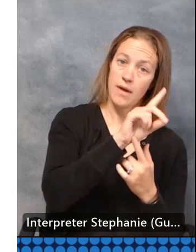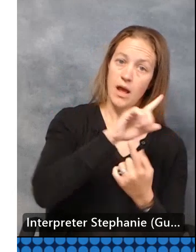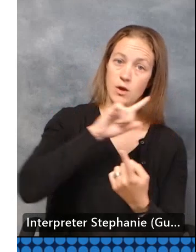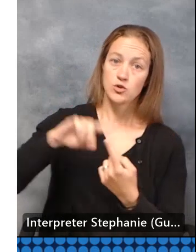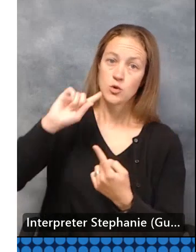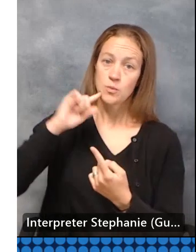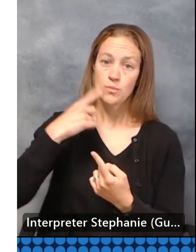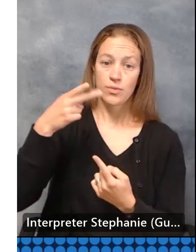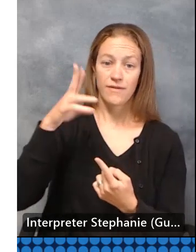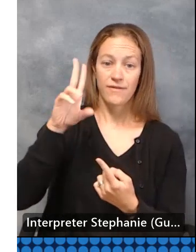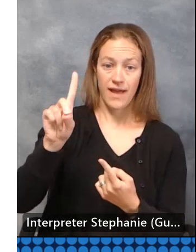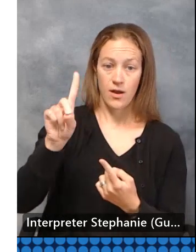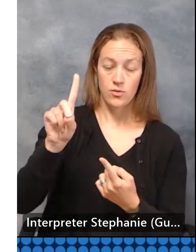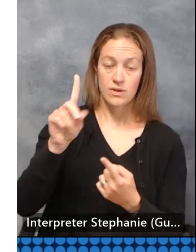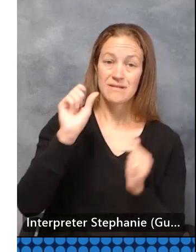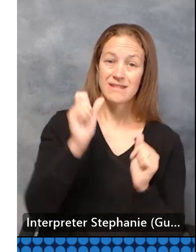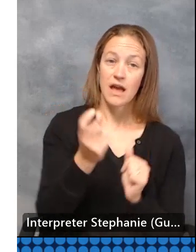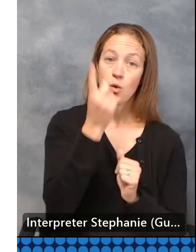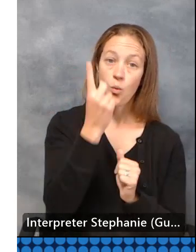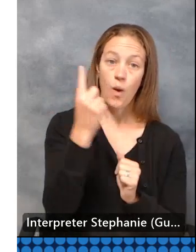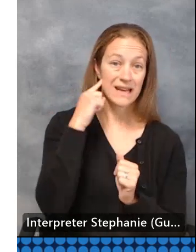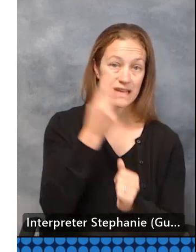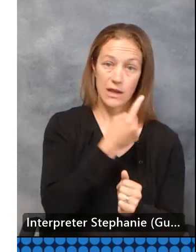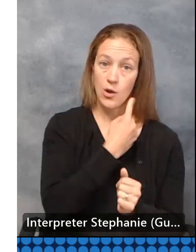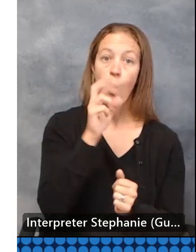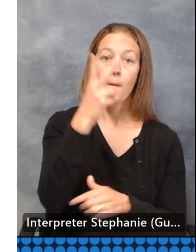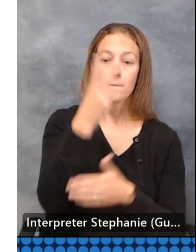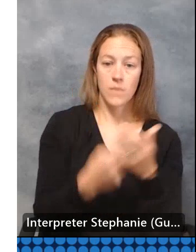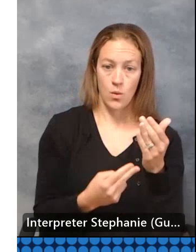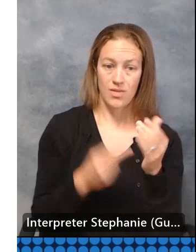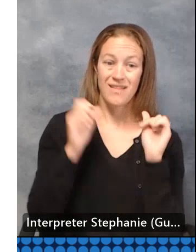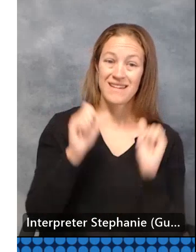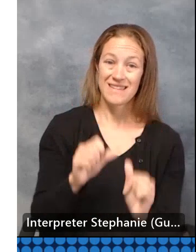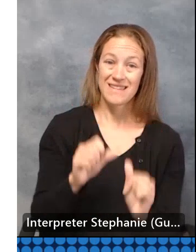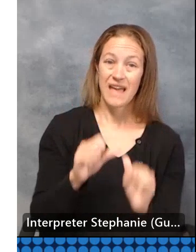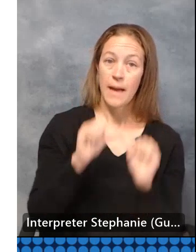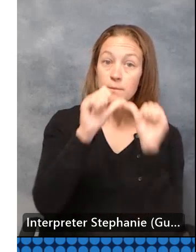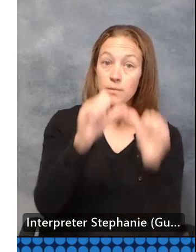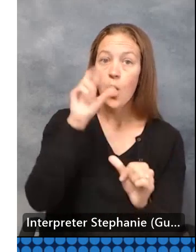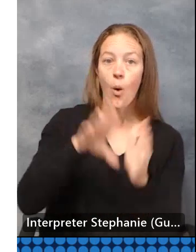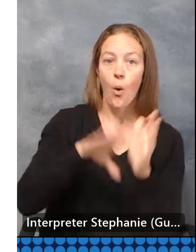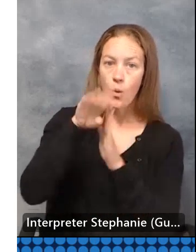unilateral, or bilateral, permanent, or fluctuating.